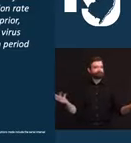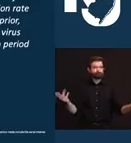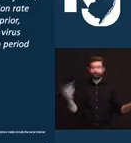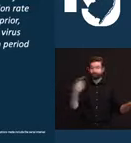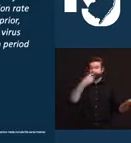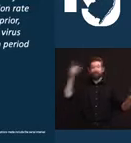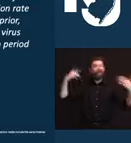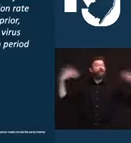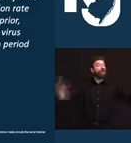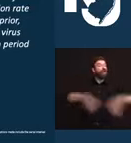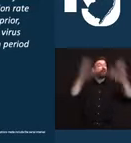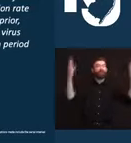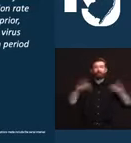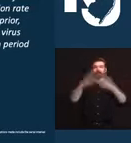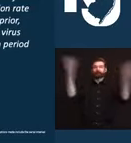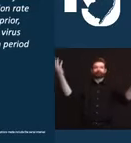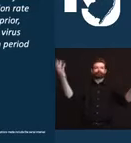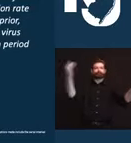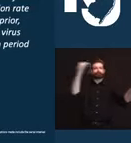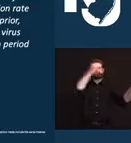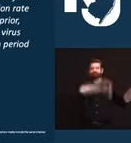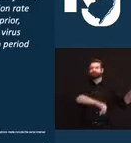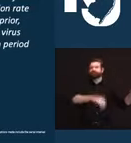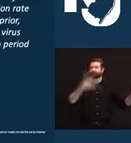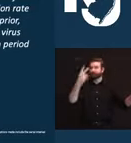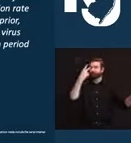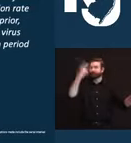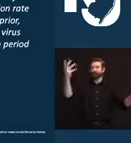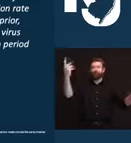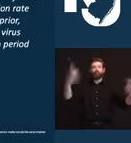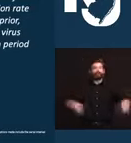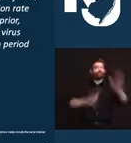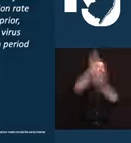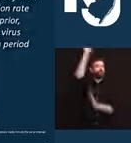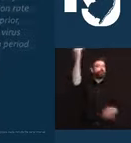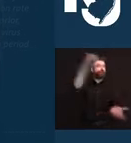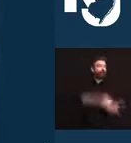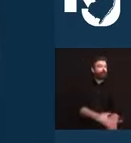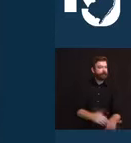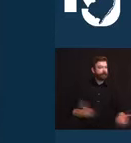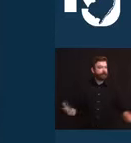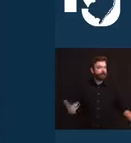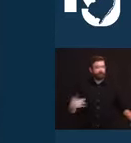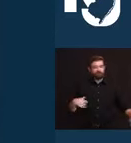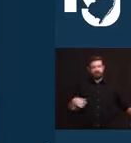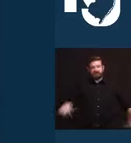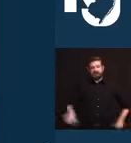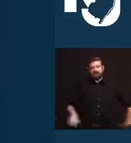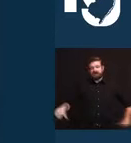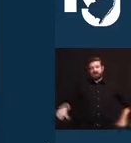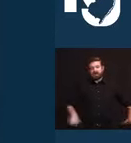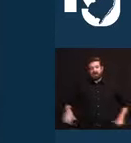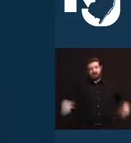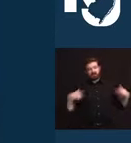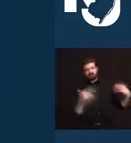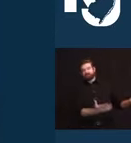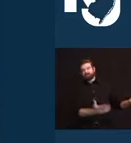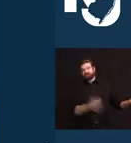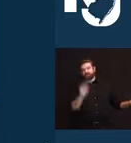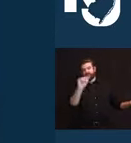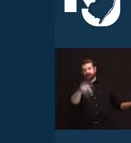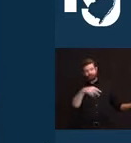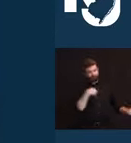seen. Take a look at this map of our country. Got to brag for a minute here because you all deserve it. It's you who have gotten this done.